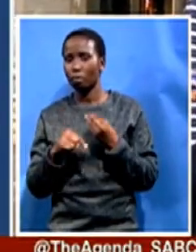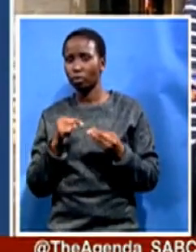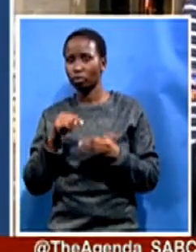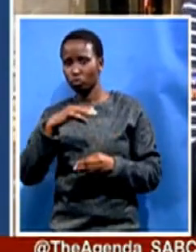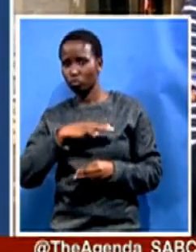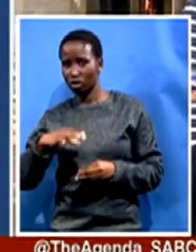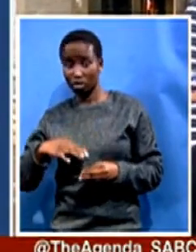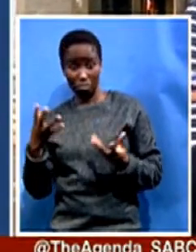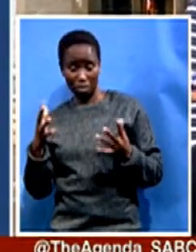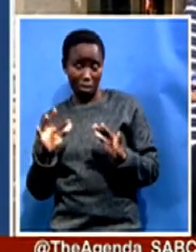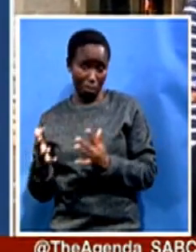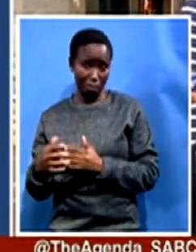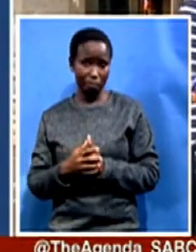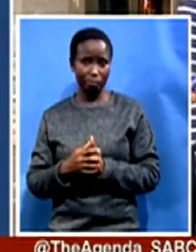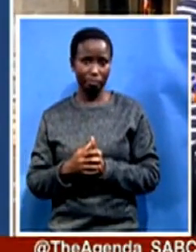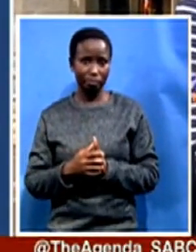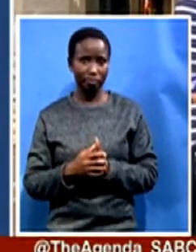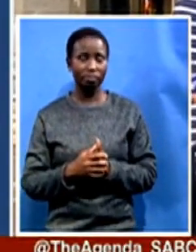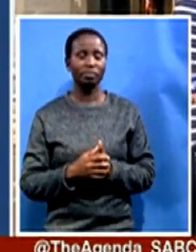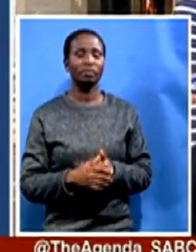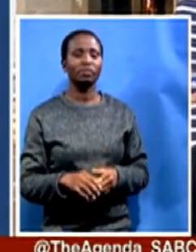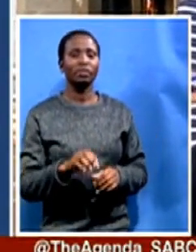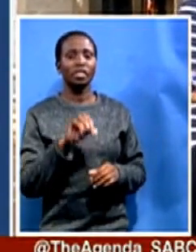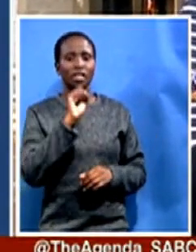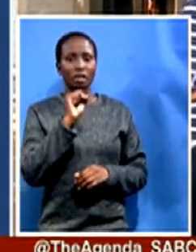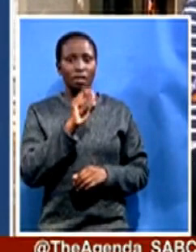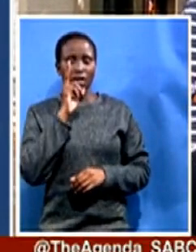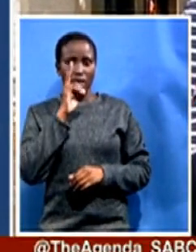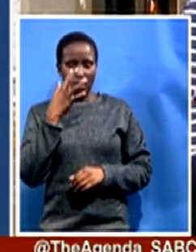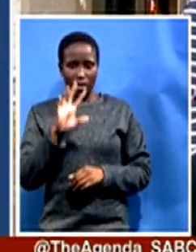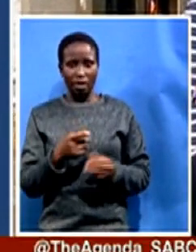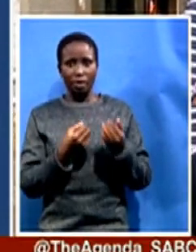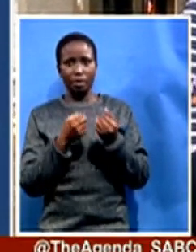seem to have that clip you were speaking about ready, so let's play it now.